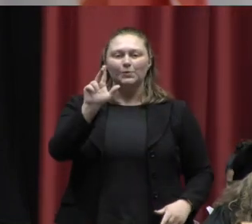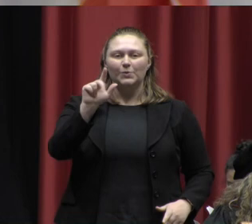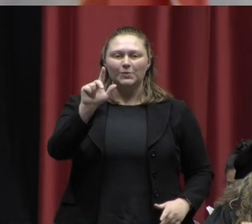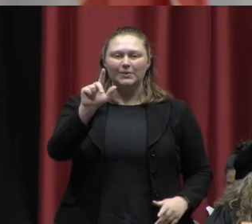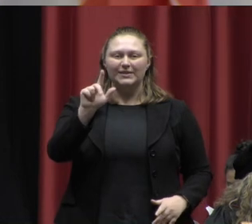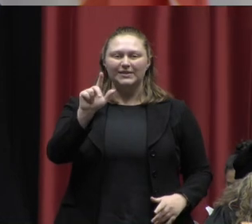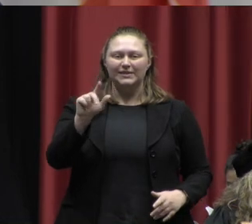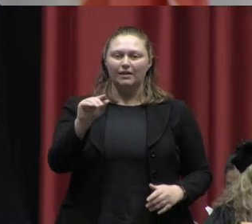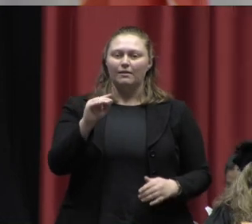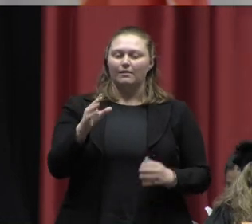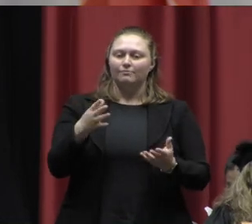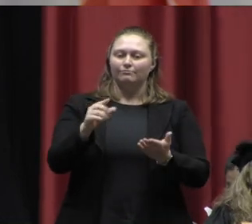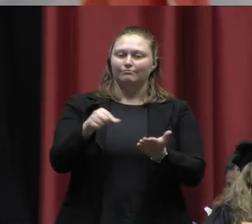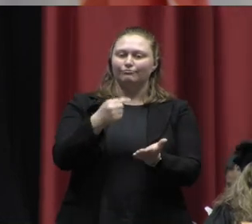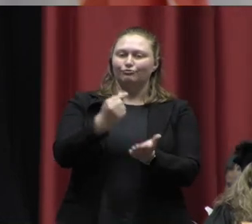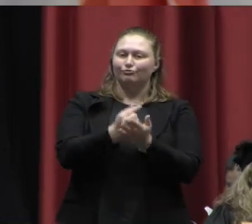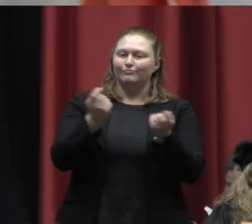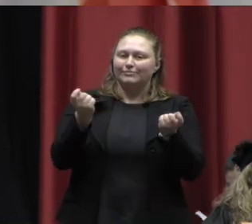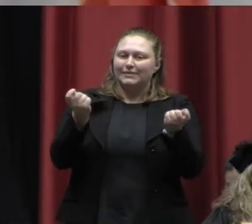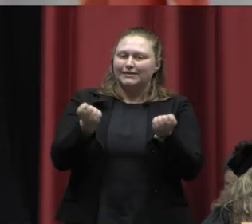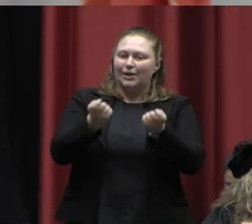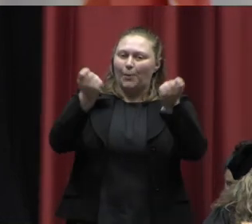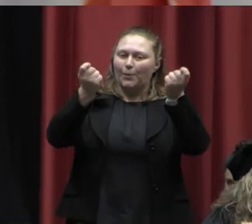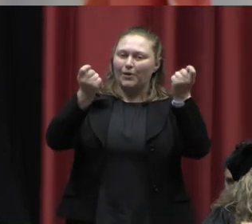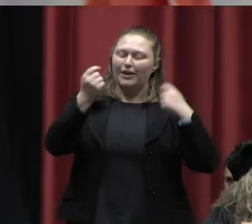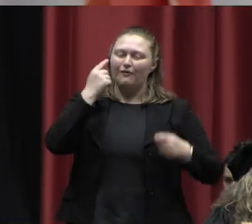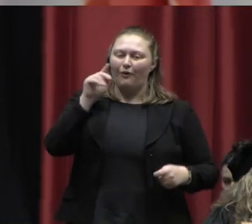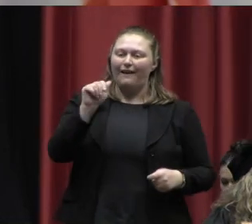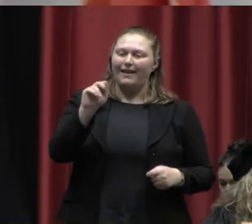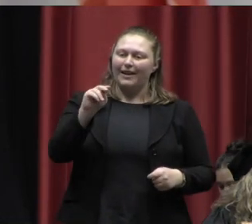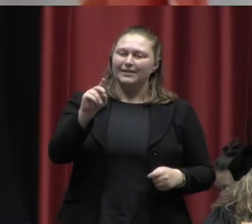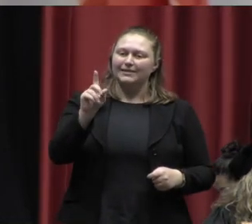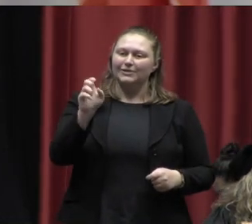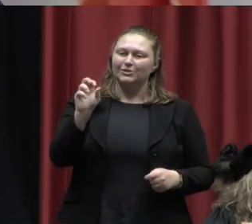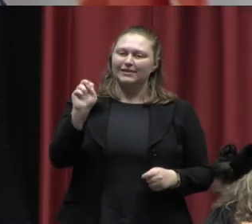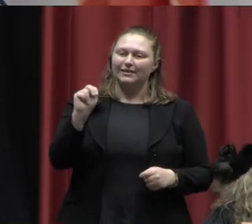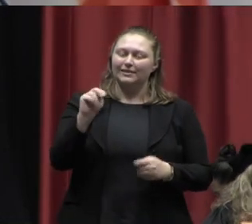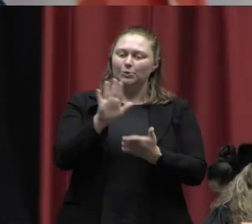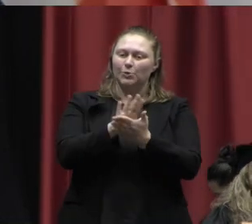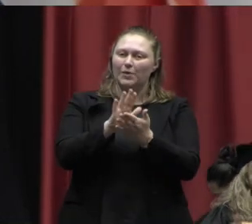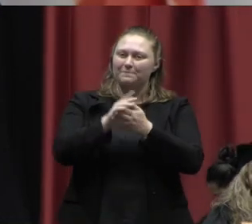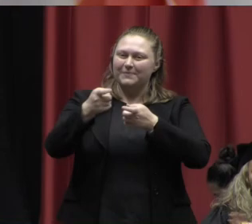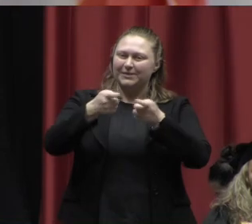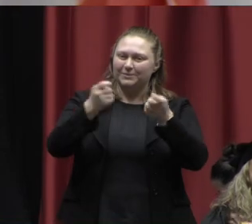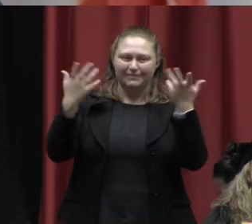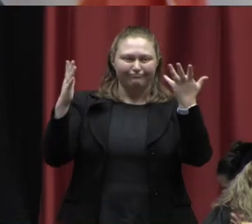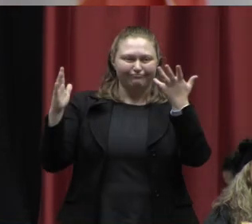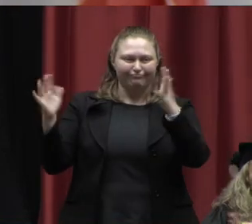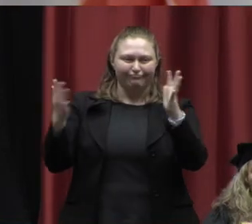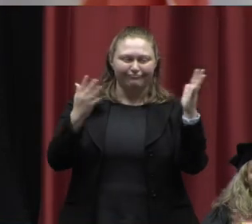2023 Convocation Ceremony for the Anderson School of Management.